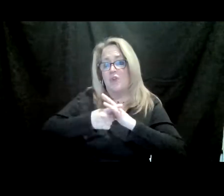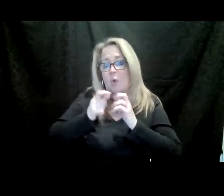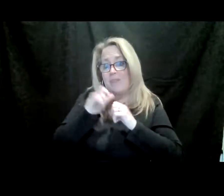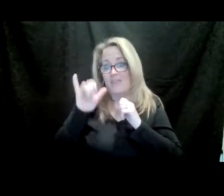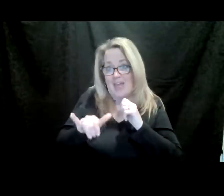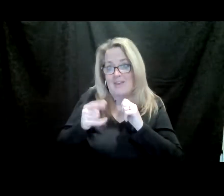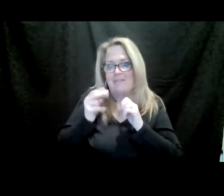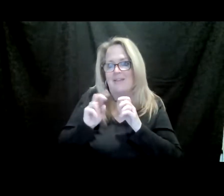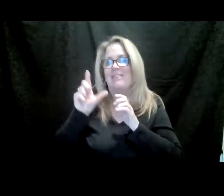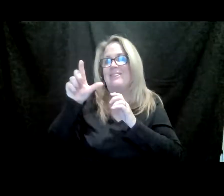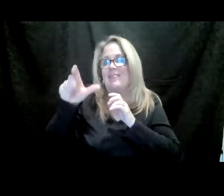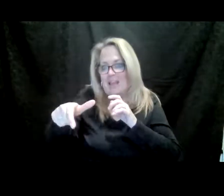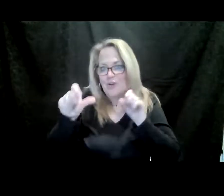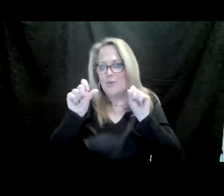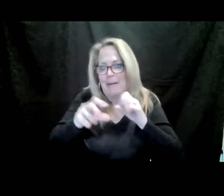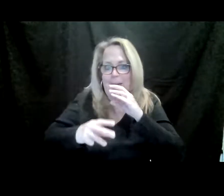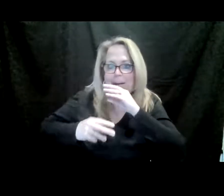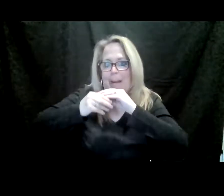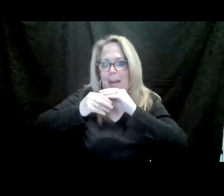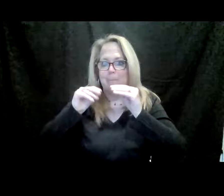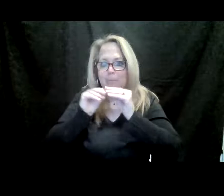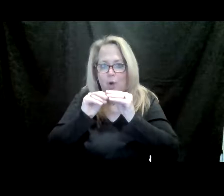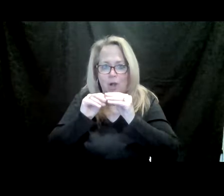then it can expand into some other kinds of things.